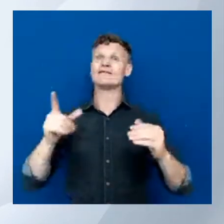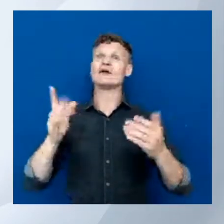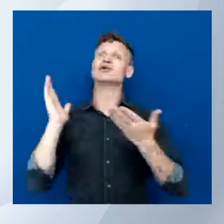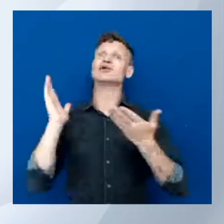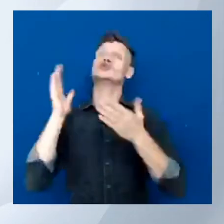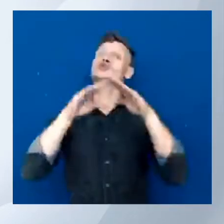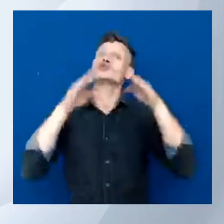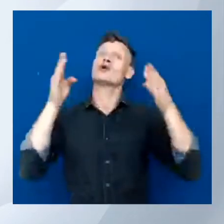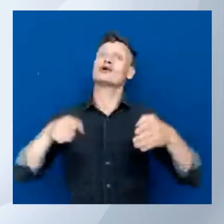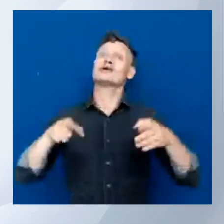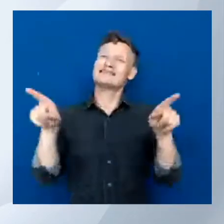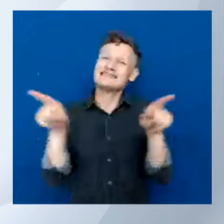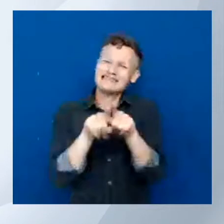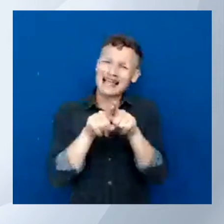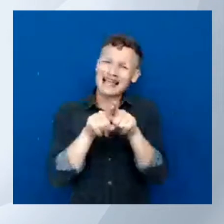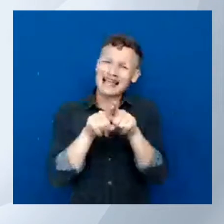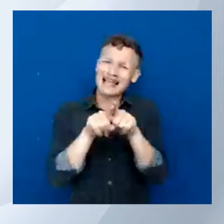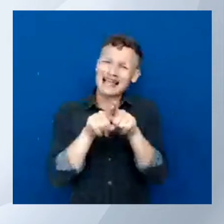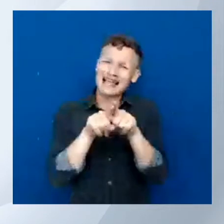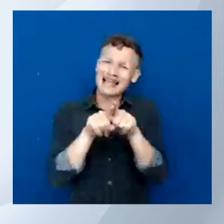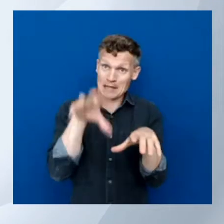be a watertight system.